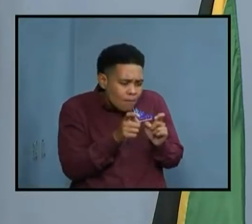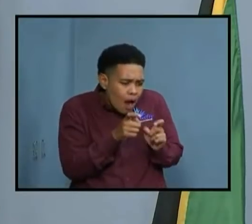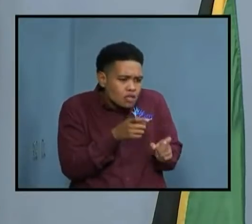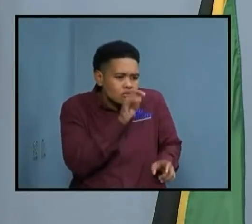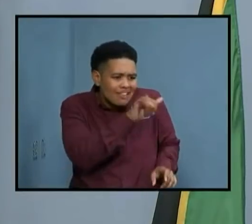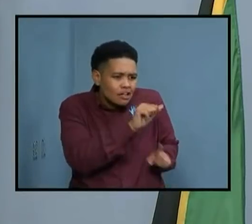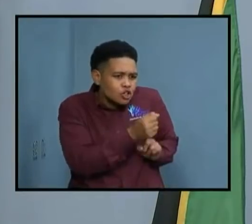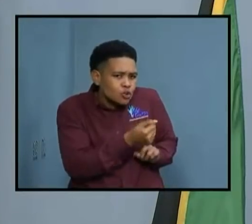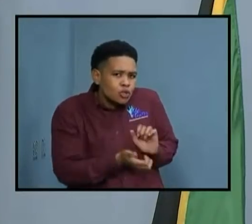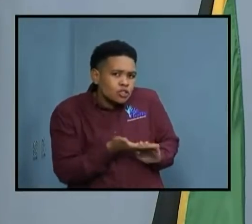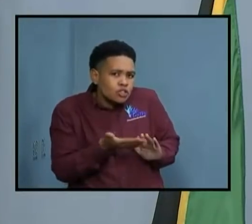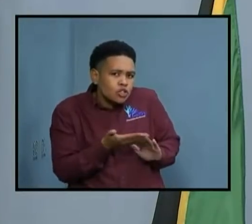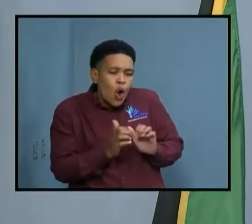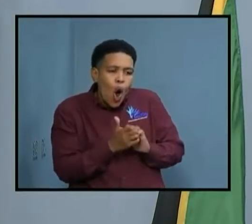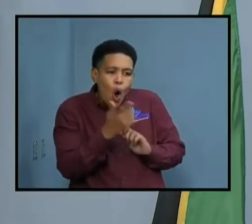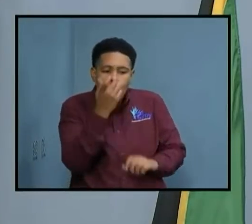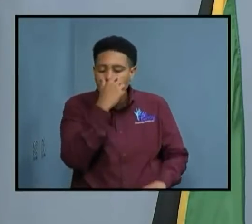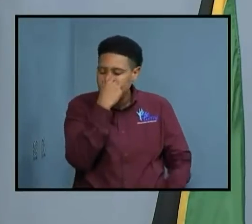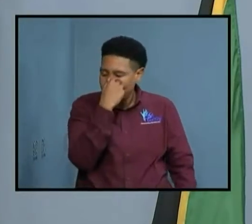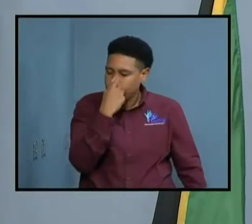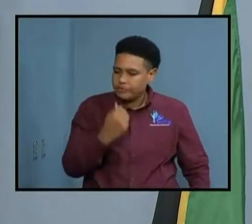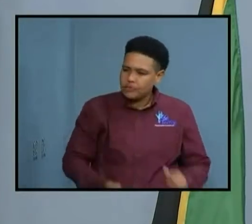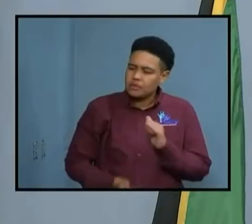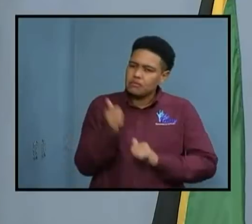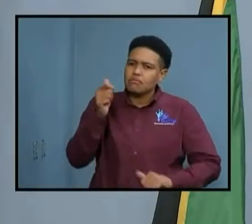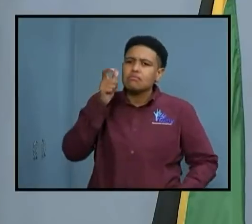that situation. The most